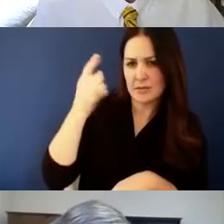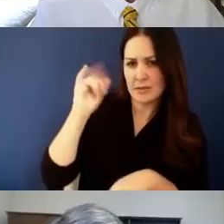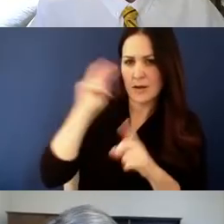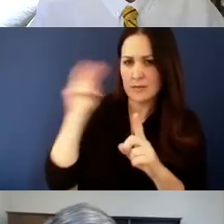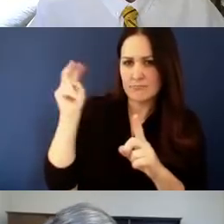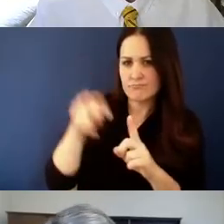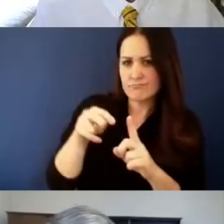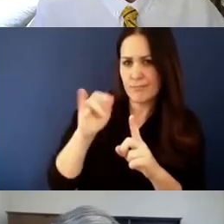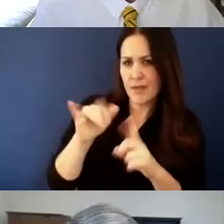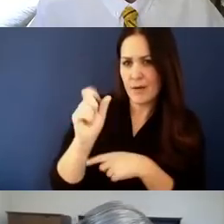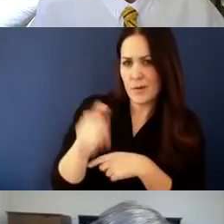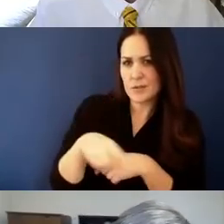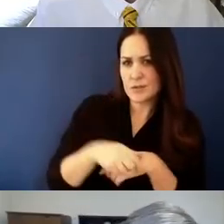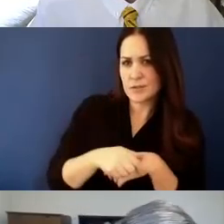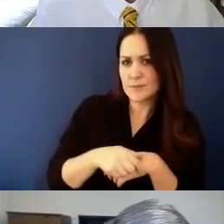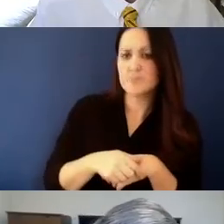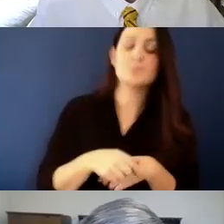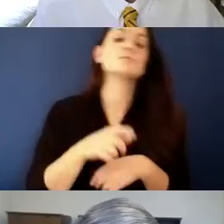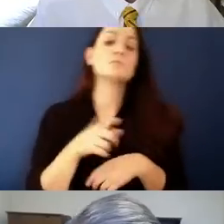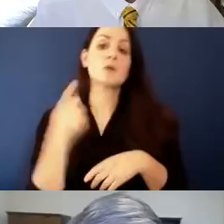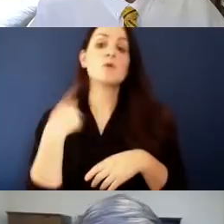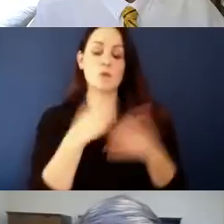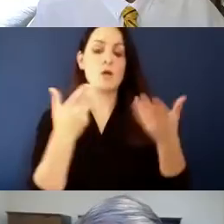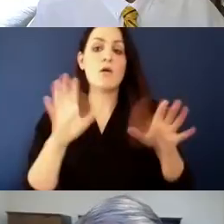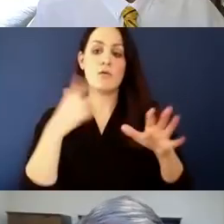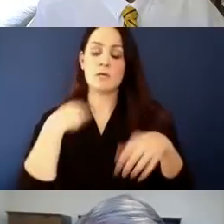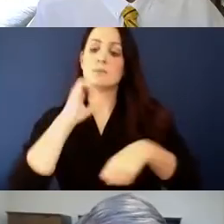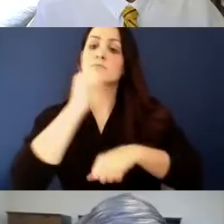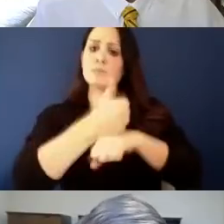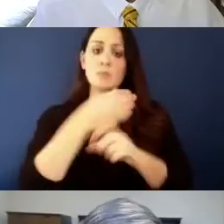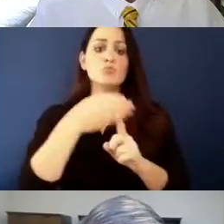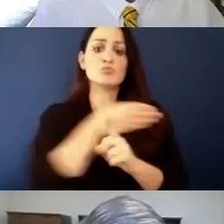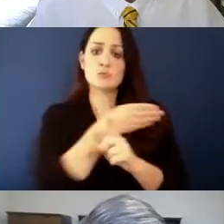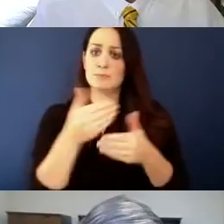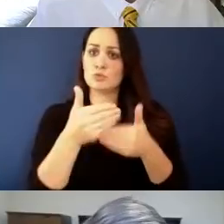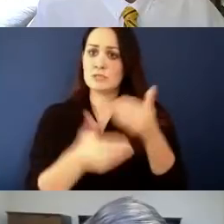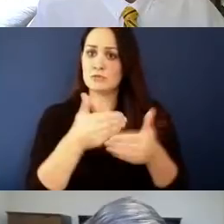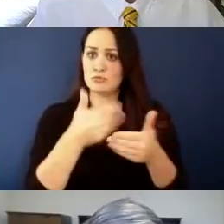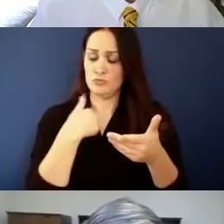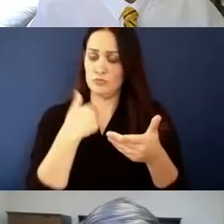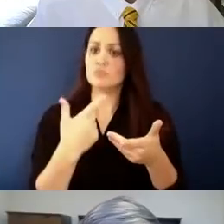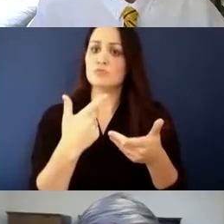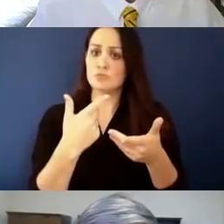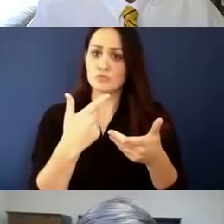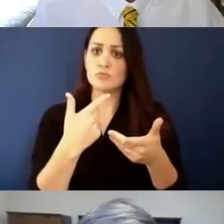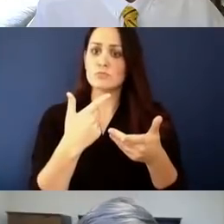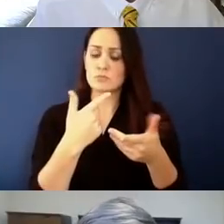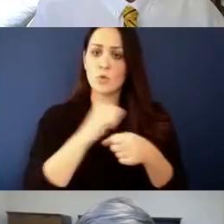Well, we implemented pre-procedure COVID testing in order to protect